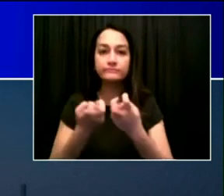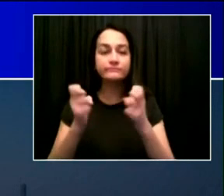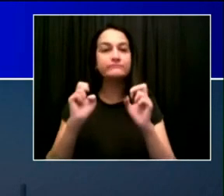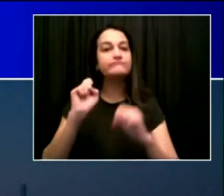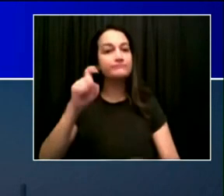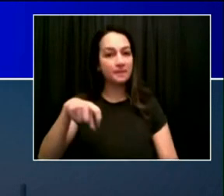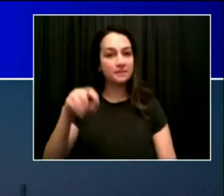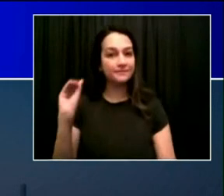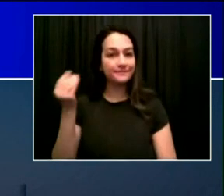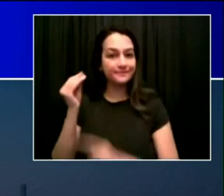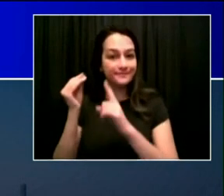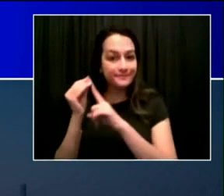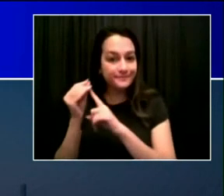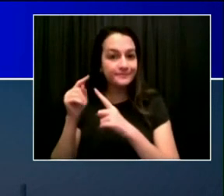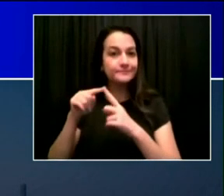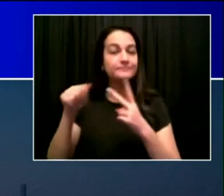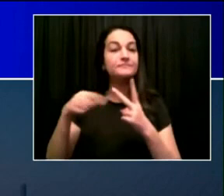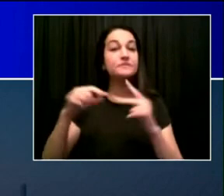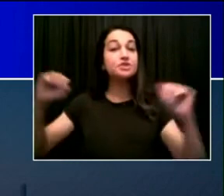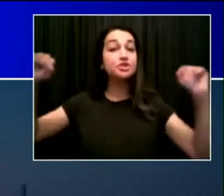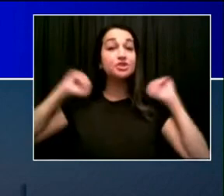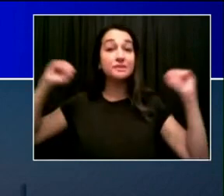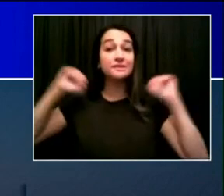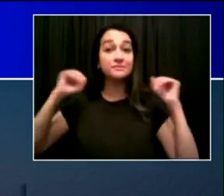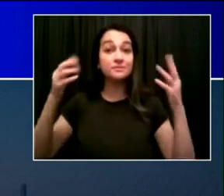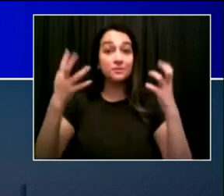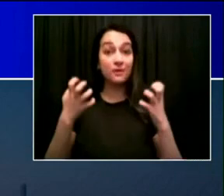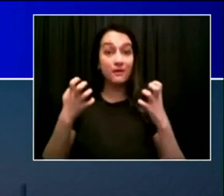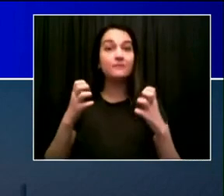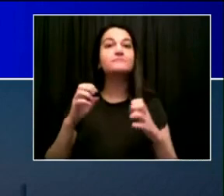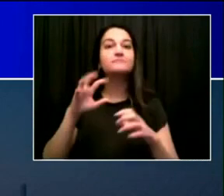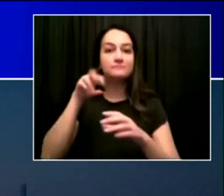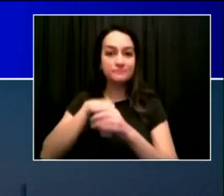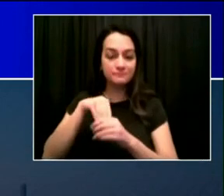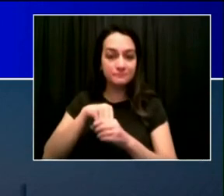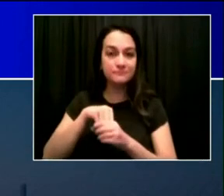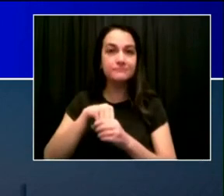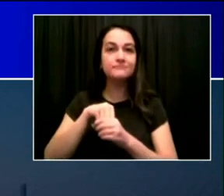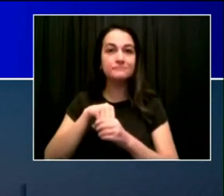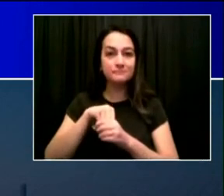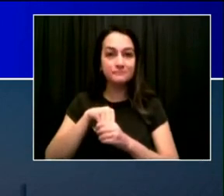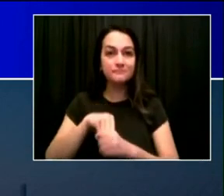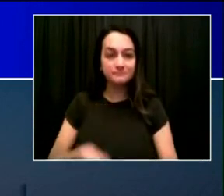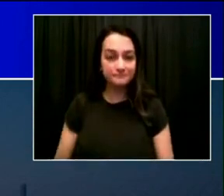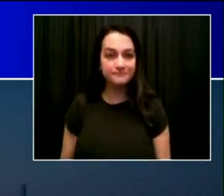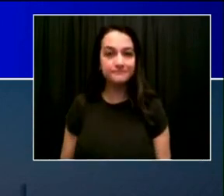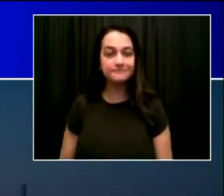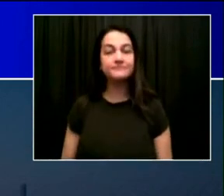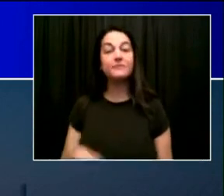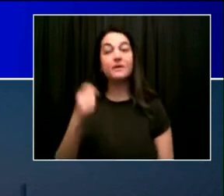work. They'll need at least one dose. This is crucial because